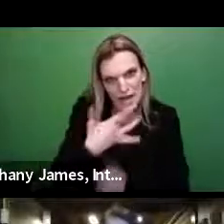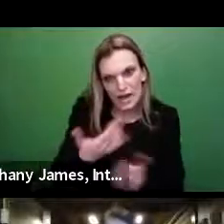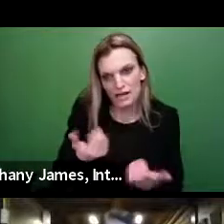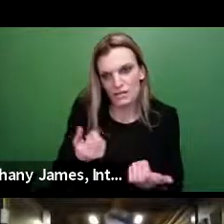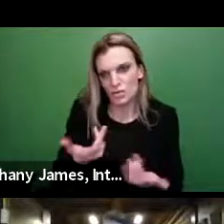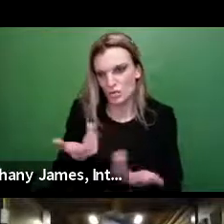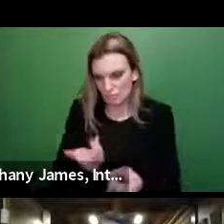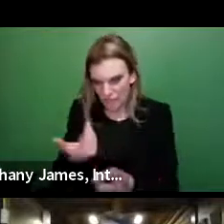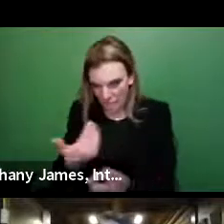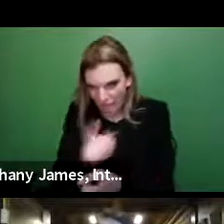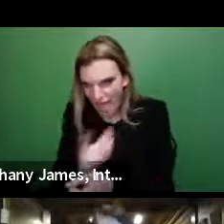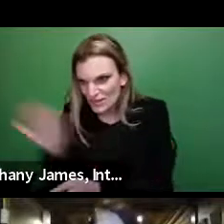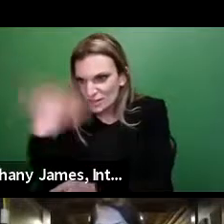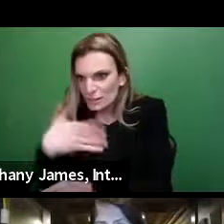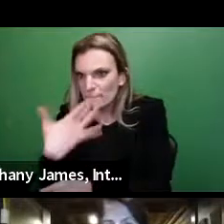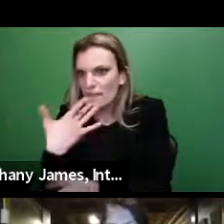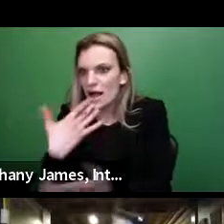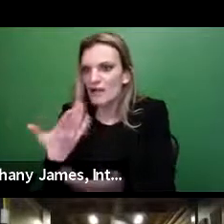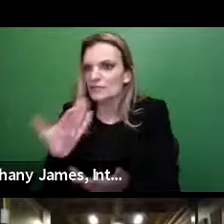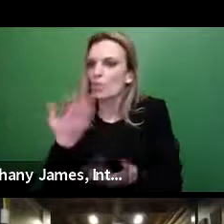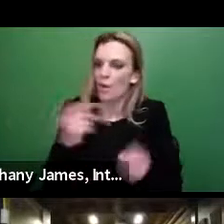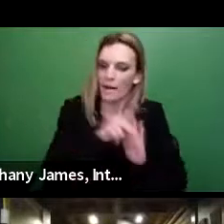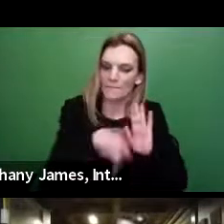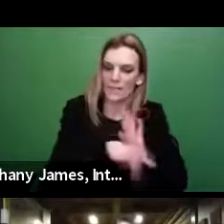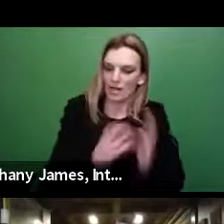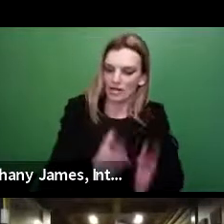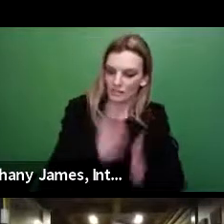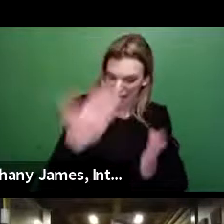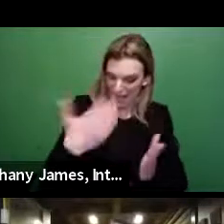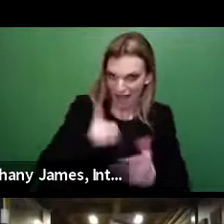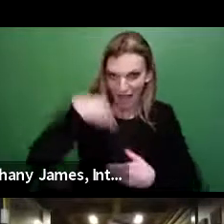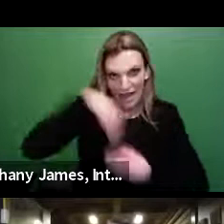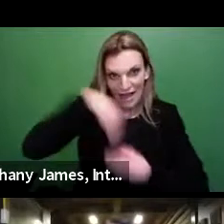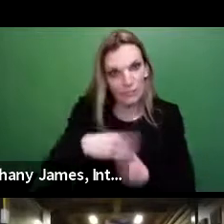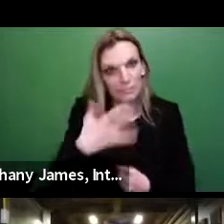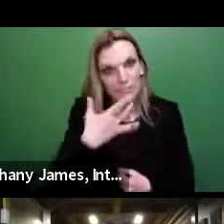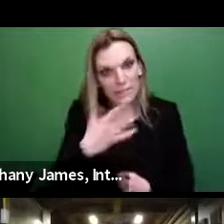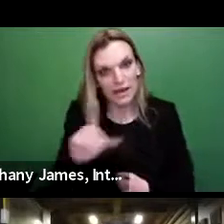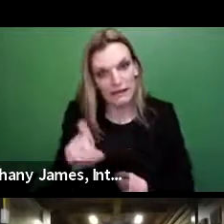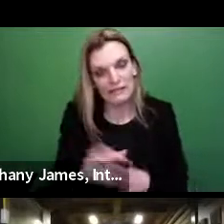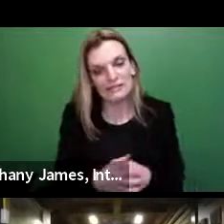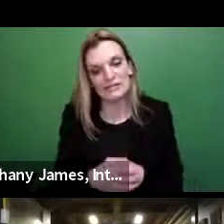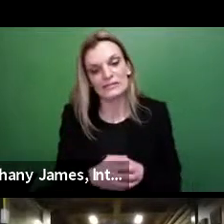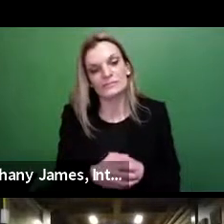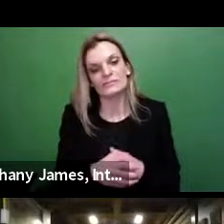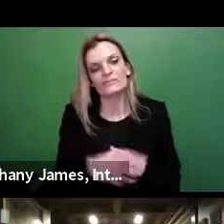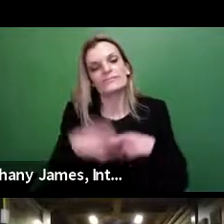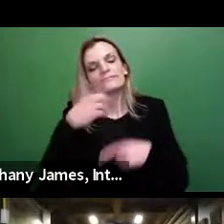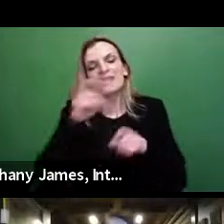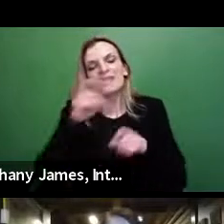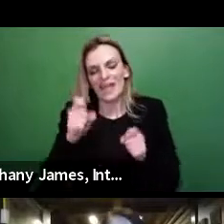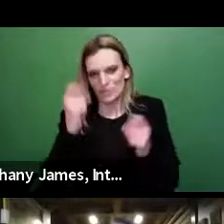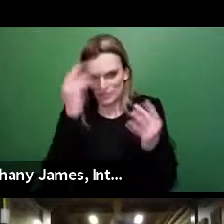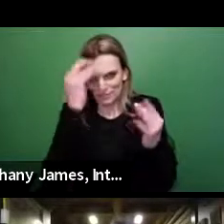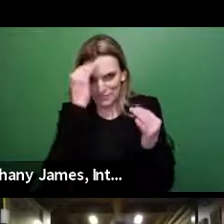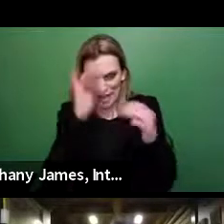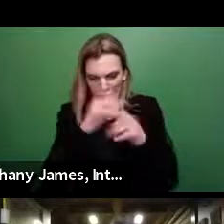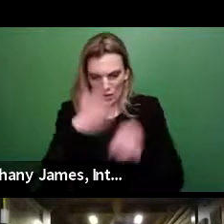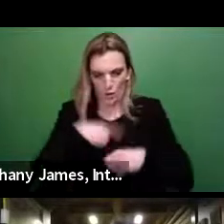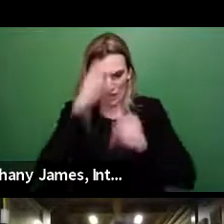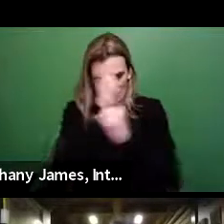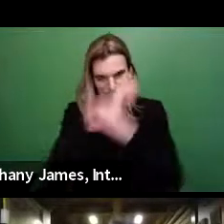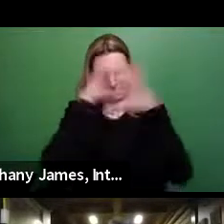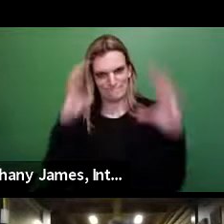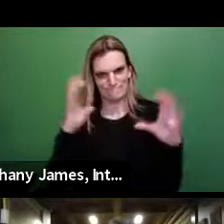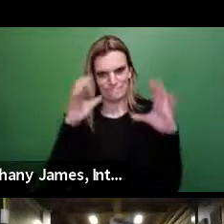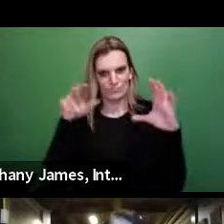recommending. And it's also to help us develop a common language and lens that we're looking at these issues